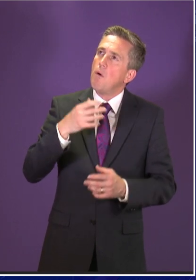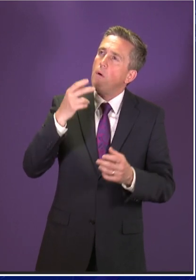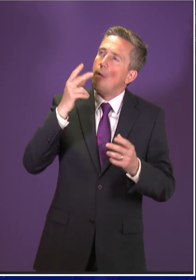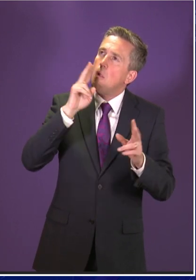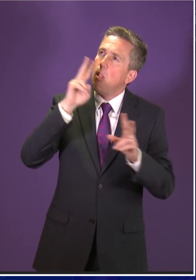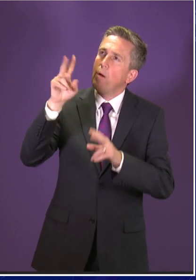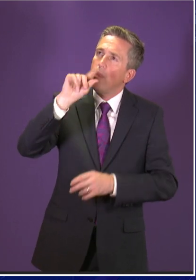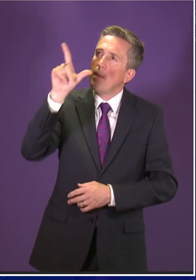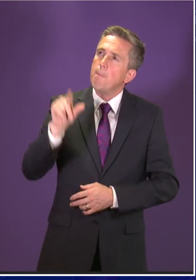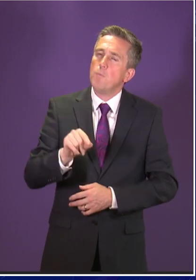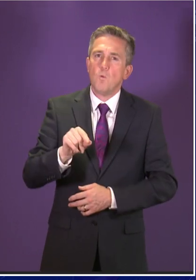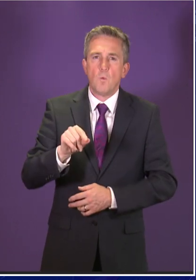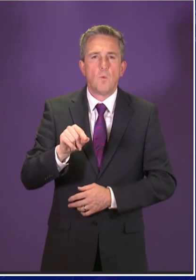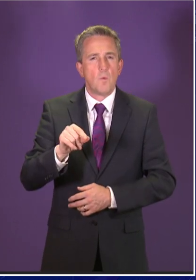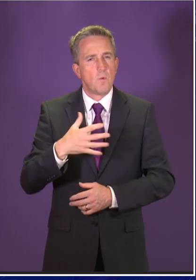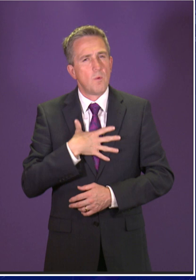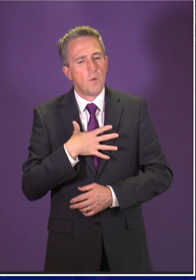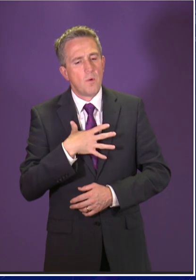Oh, moon.